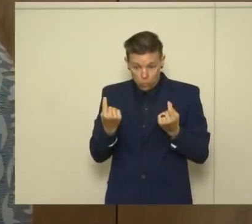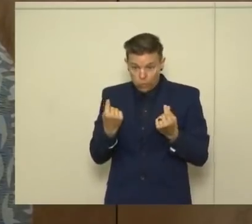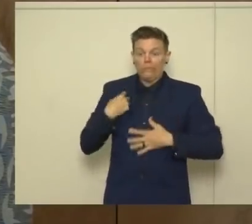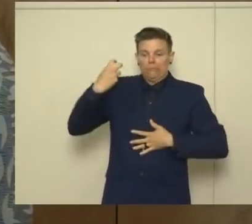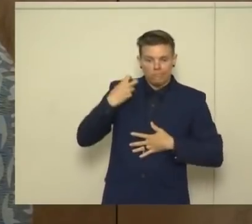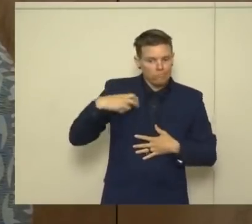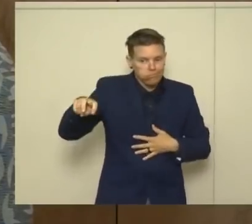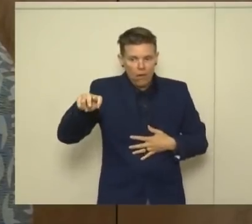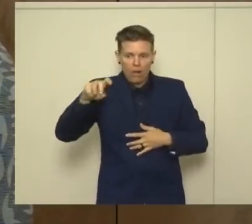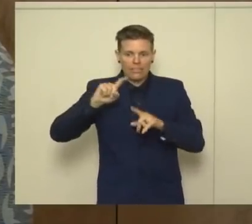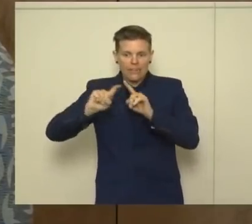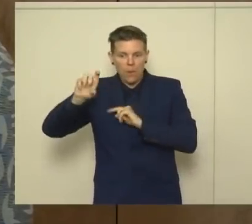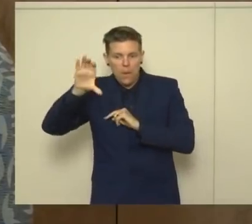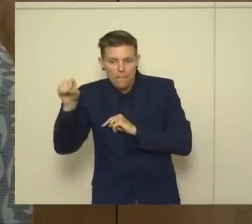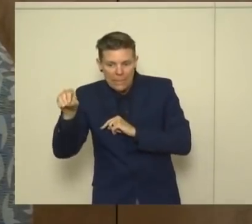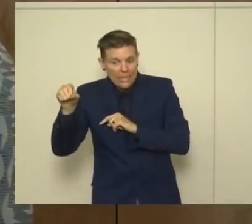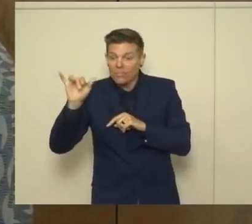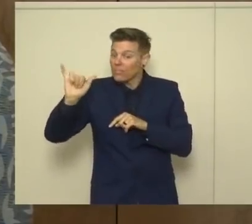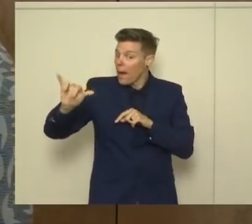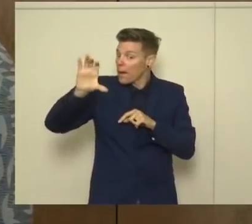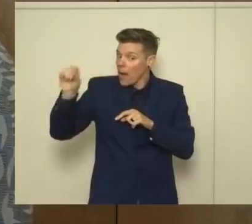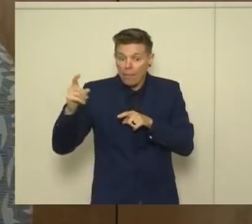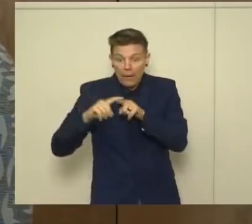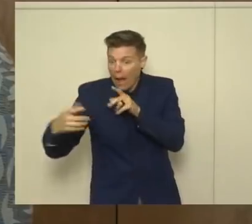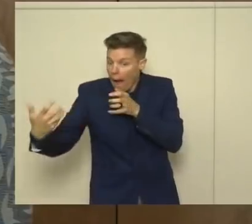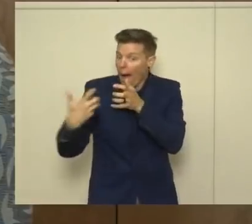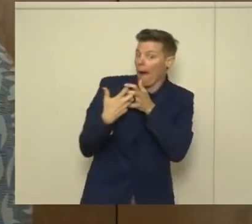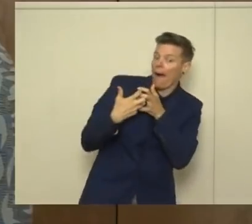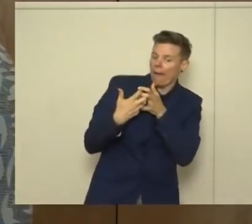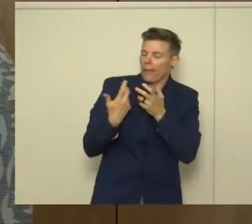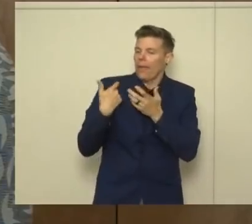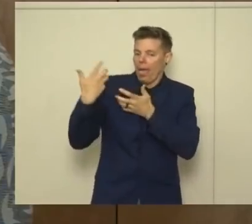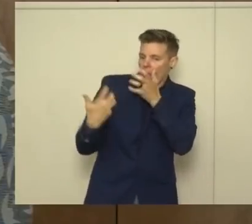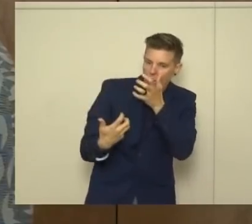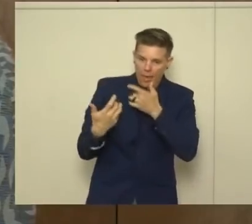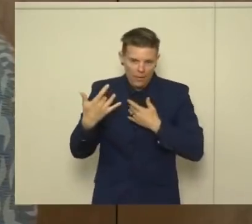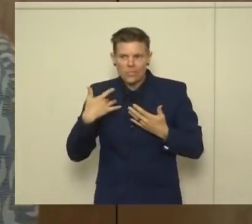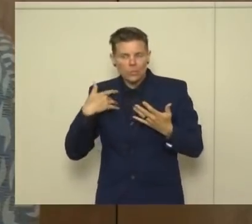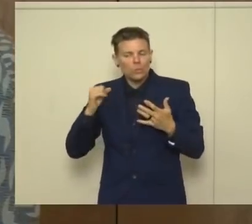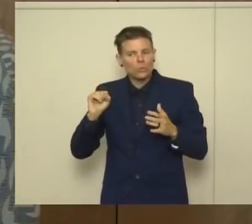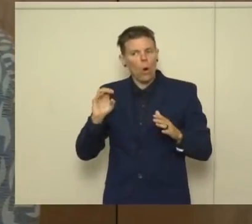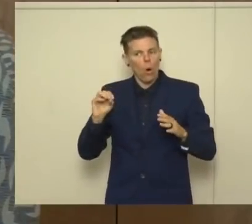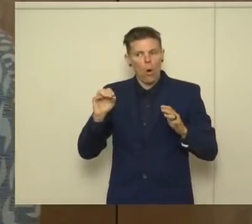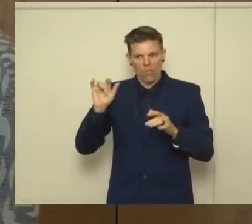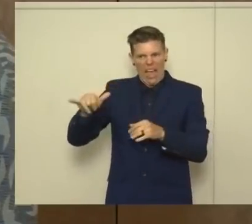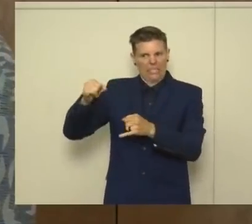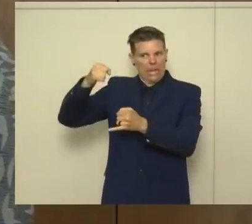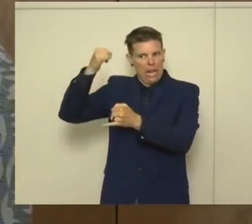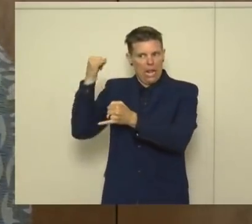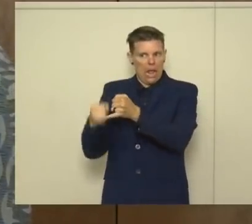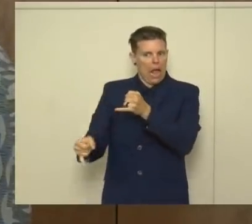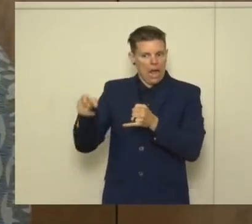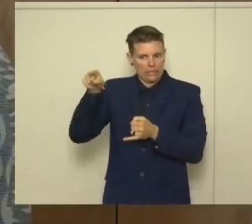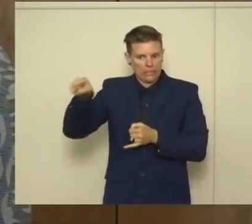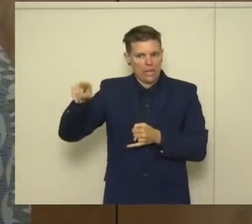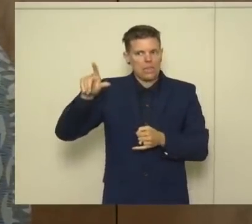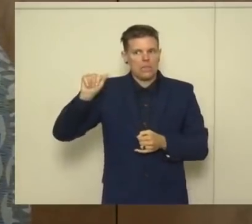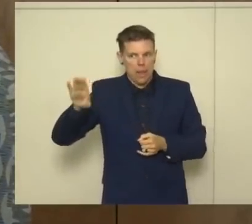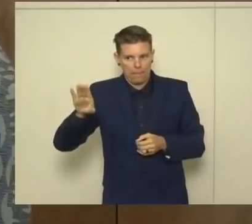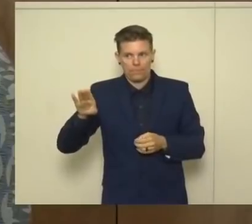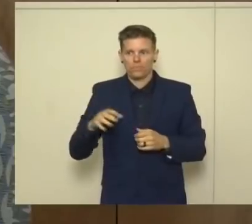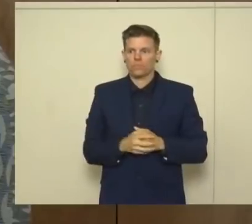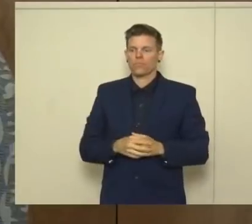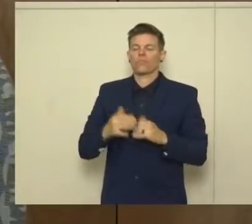The sooner we get to a contact, the better it is. Last, you're giving me an opportunity to make a plug.